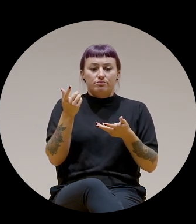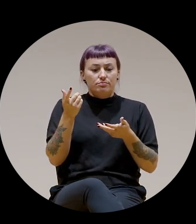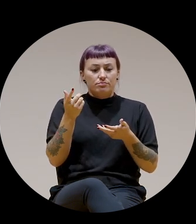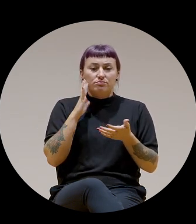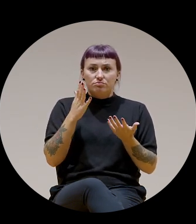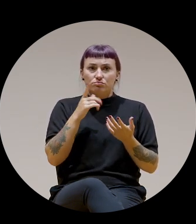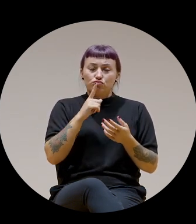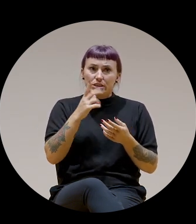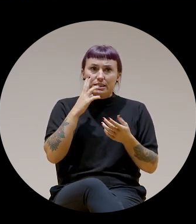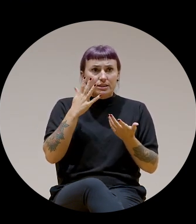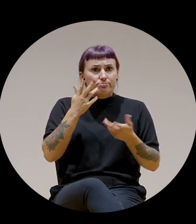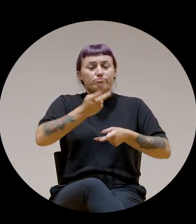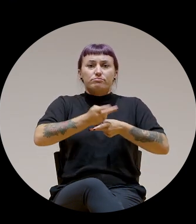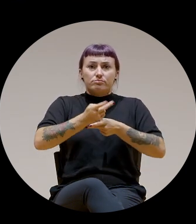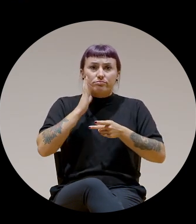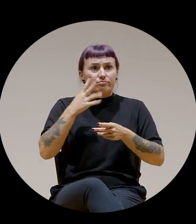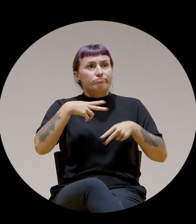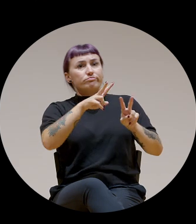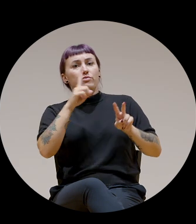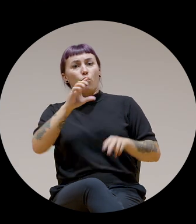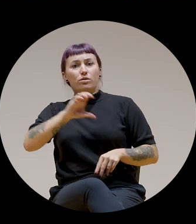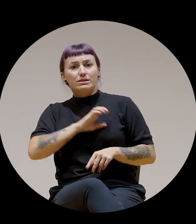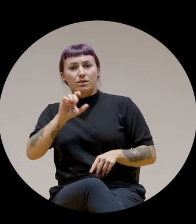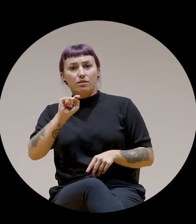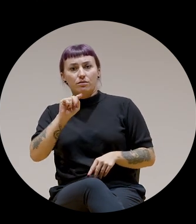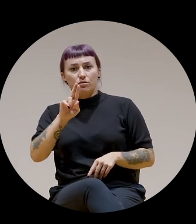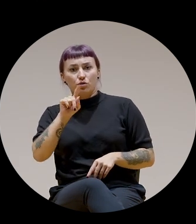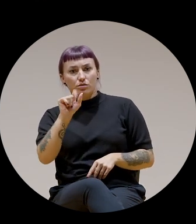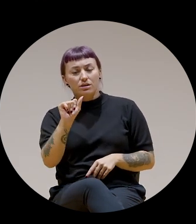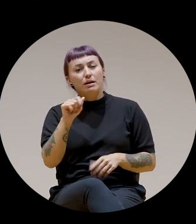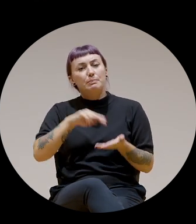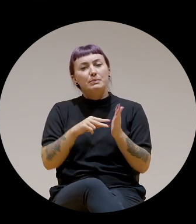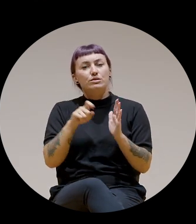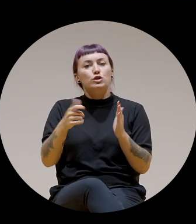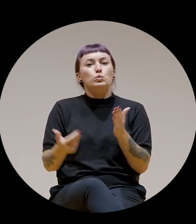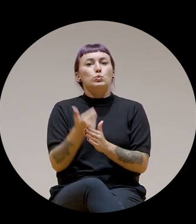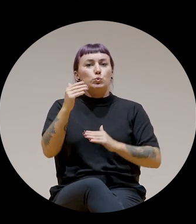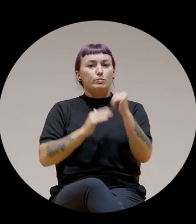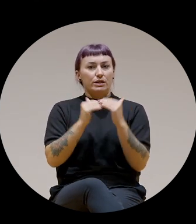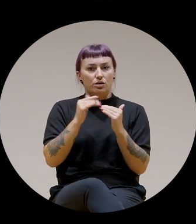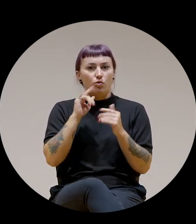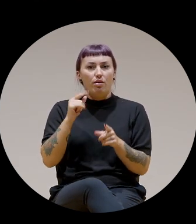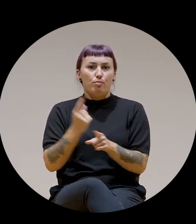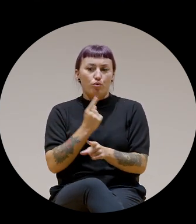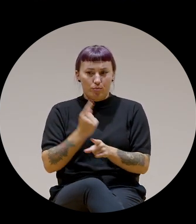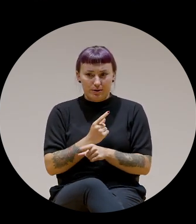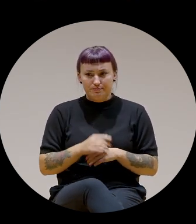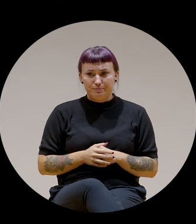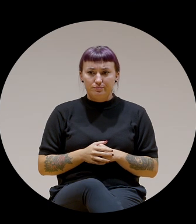held in high regard for the citizens of Tulsa, that means we need a new building in order to do that